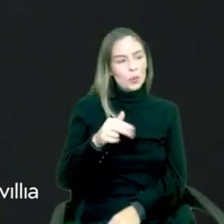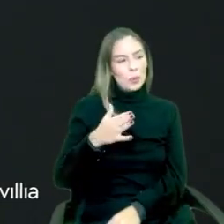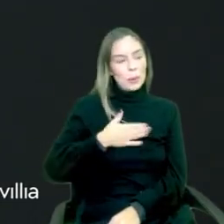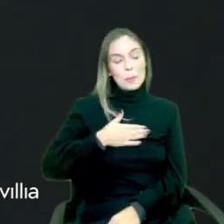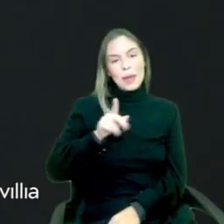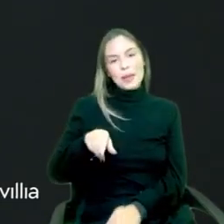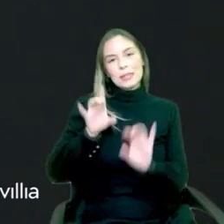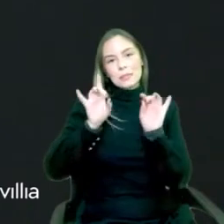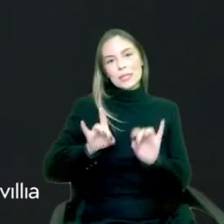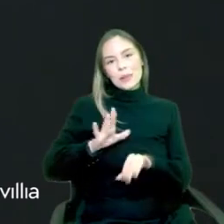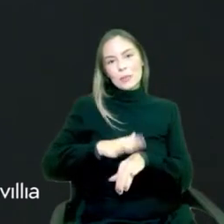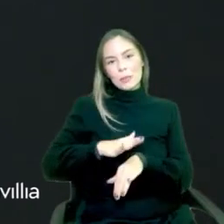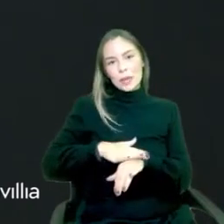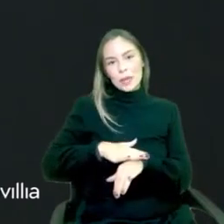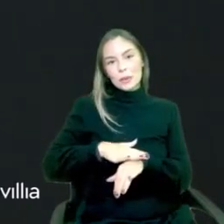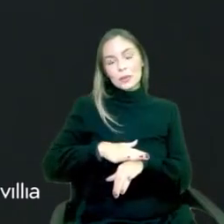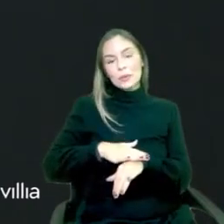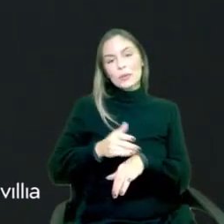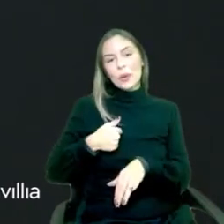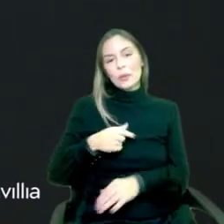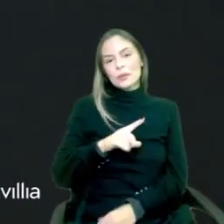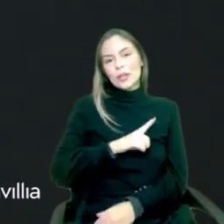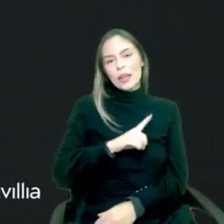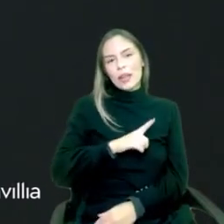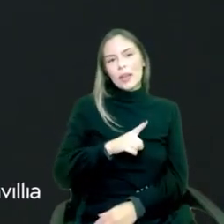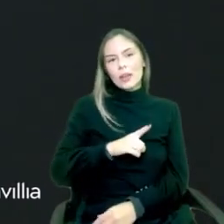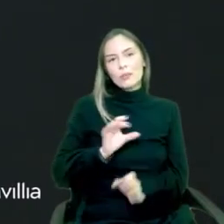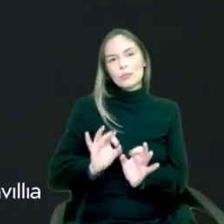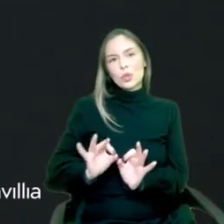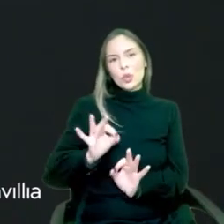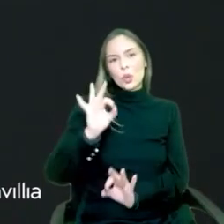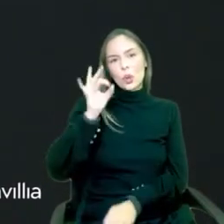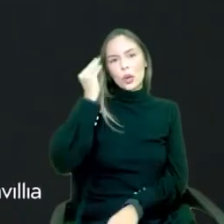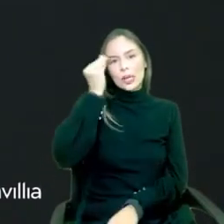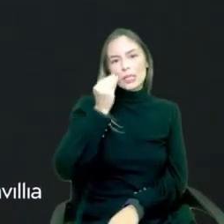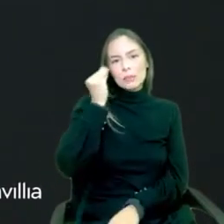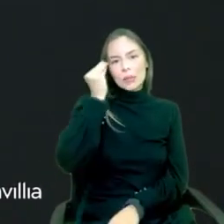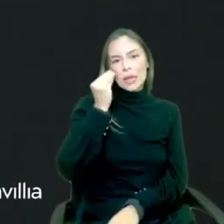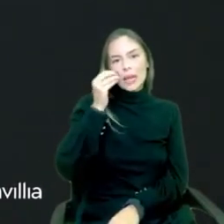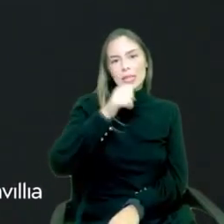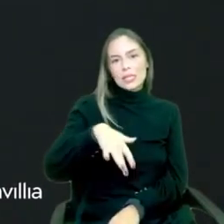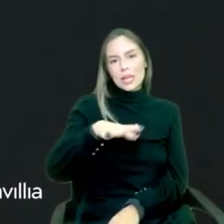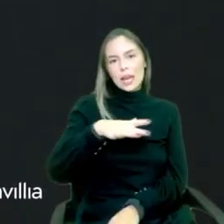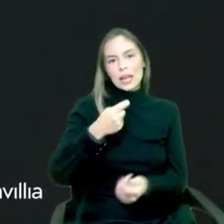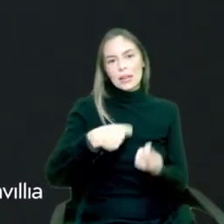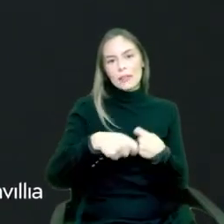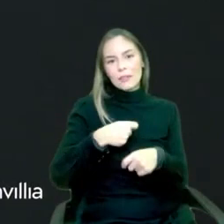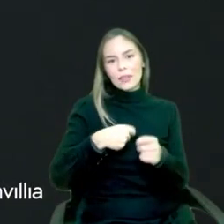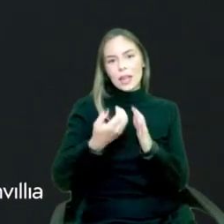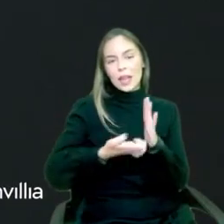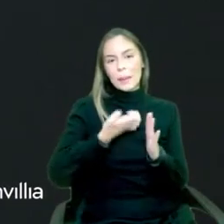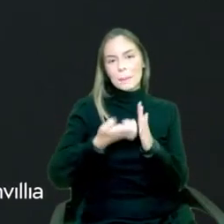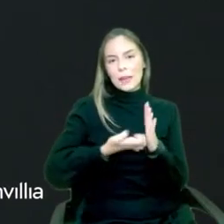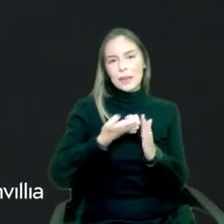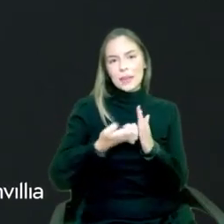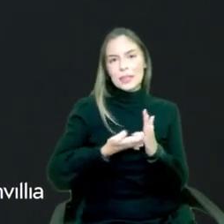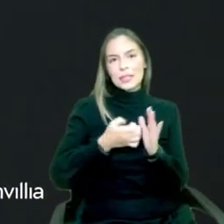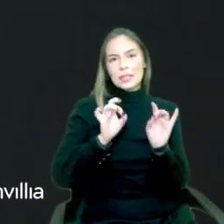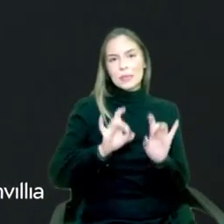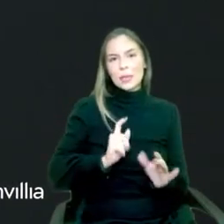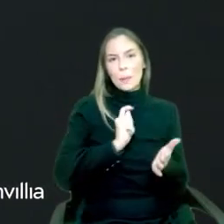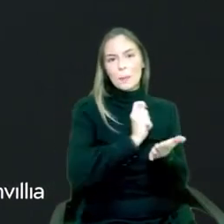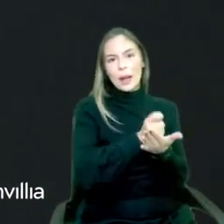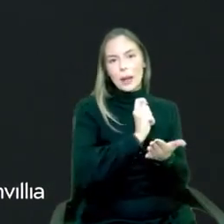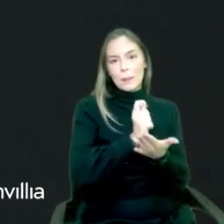I have a long experience in finance industry, especially in payments. When I was CIO